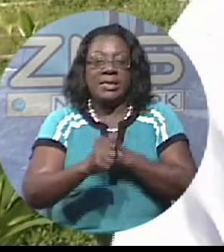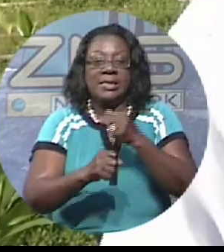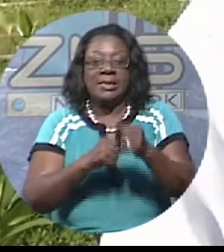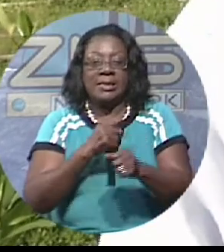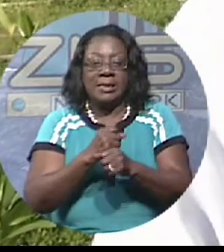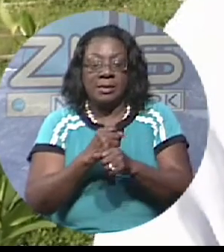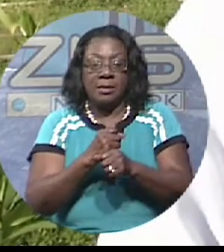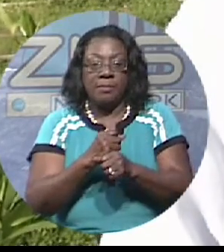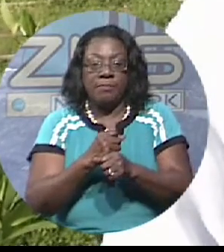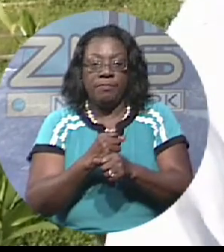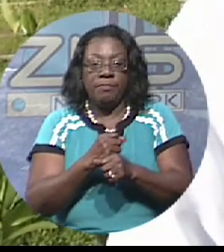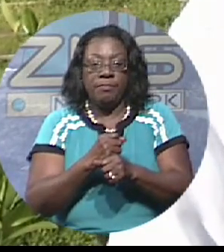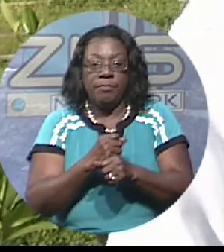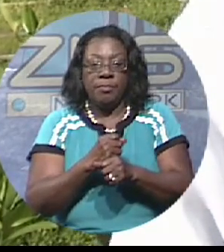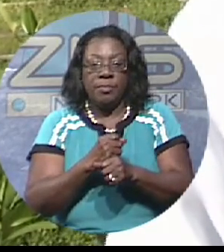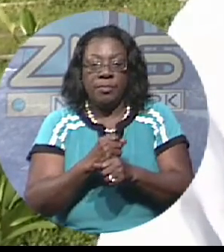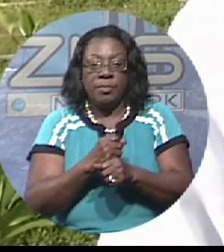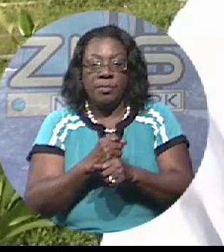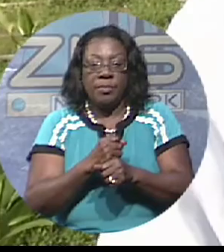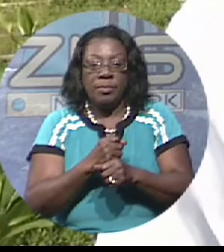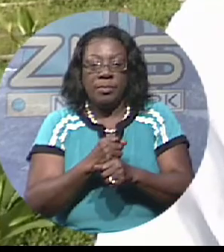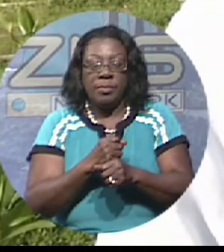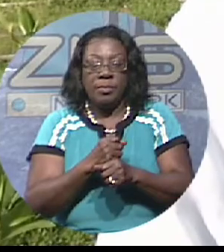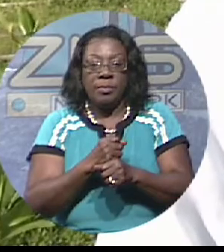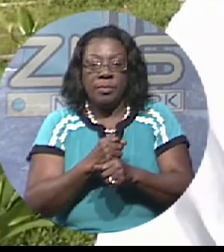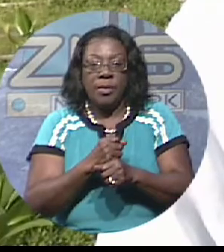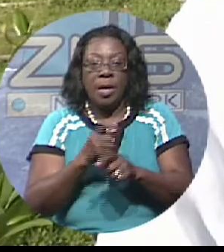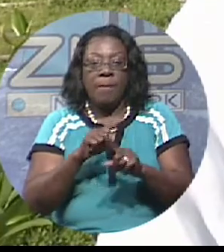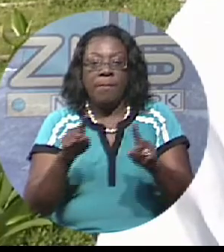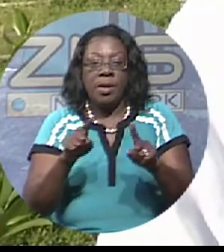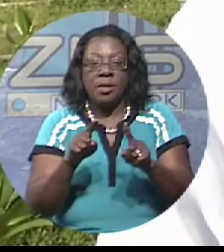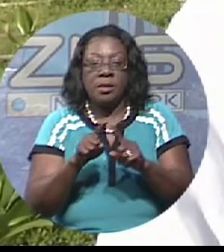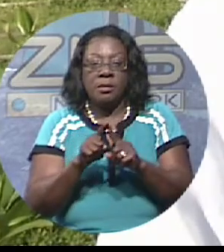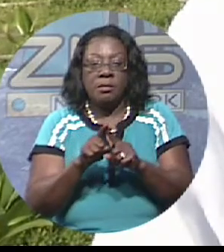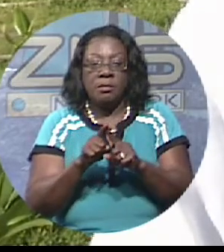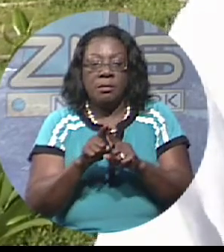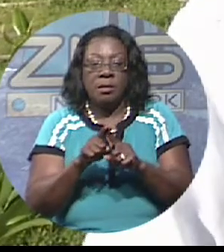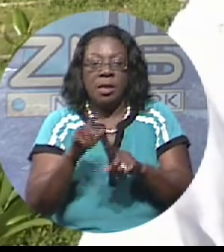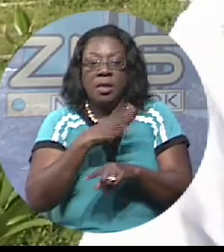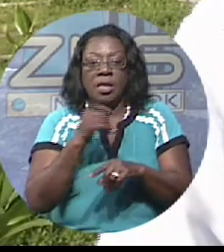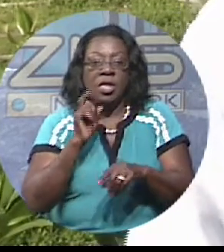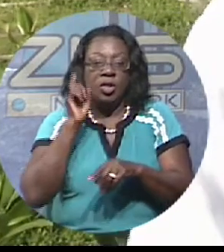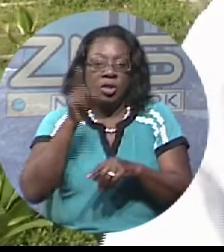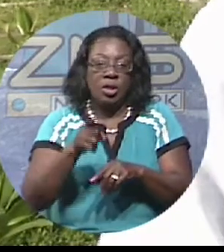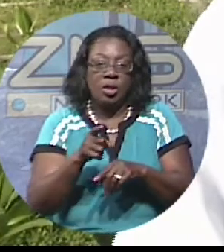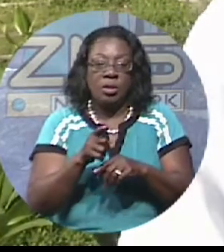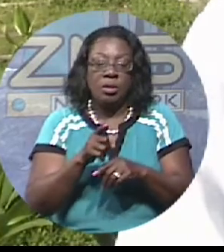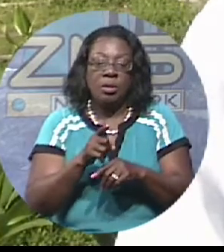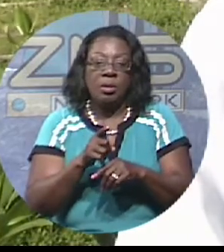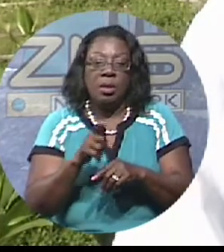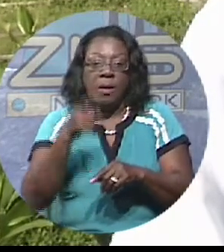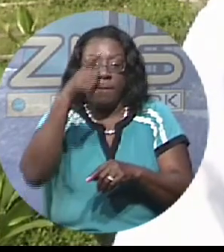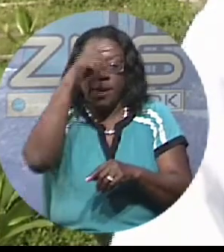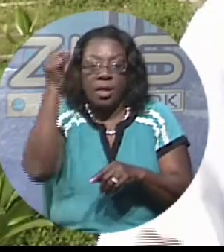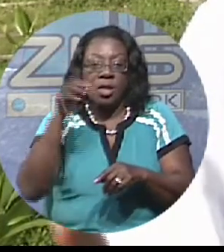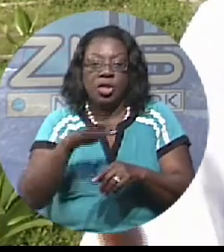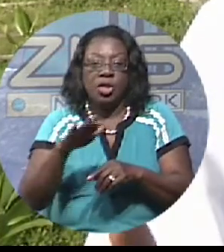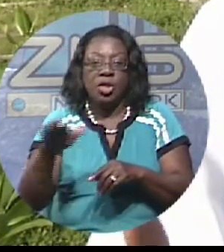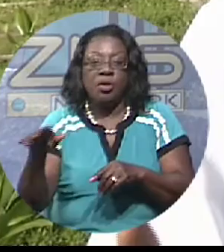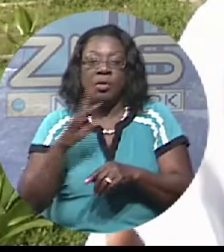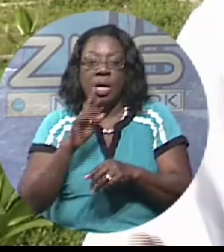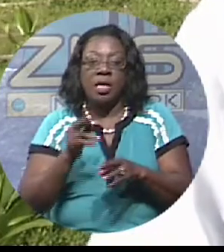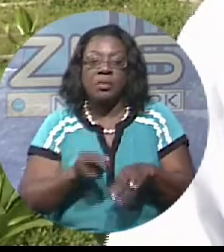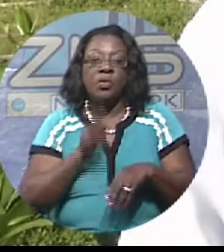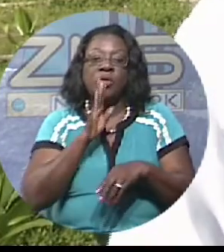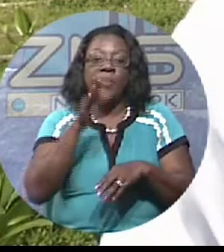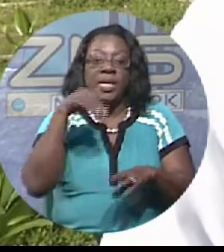haven't revisited it recently, but they shouldn't, because children are supposed